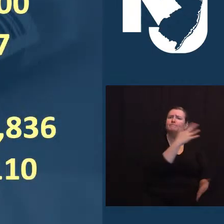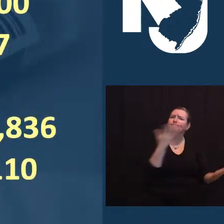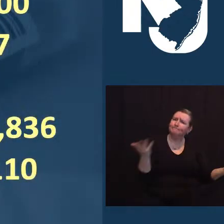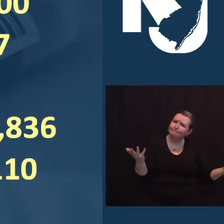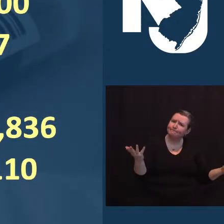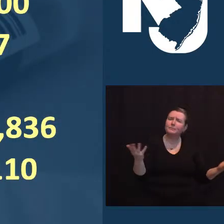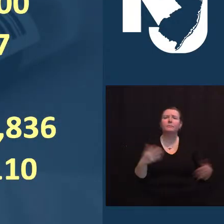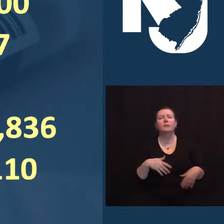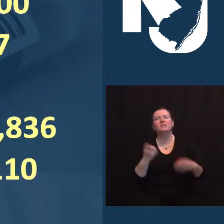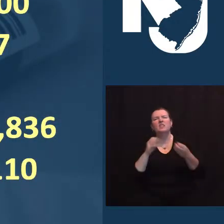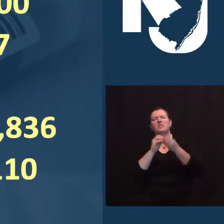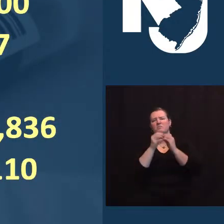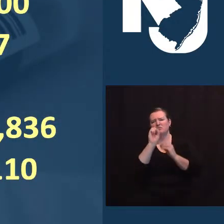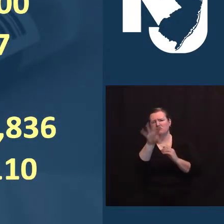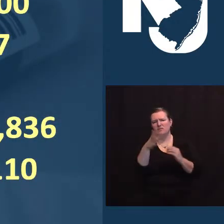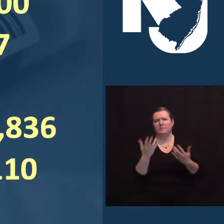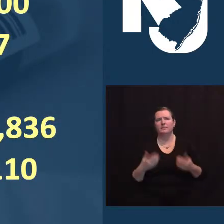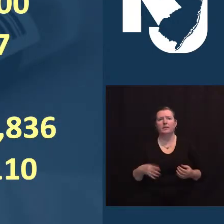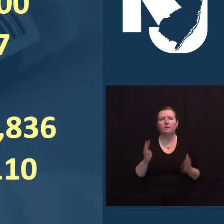reporting